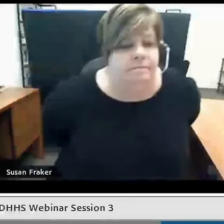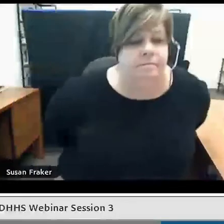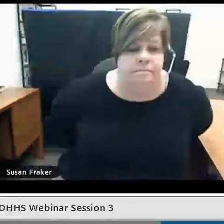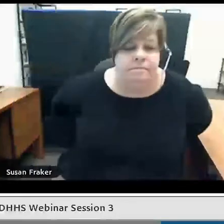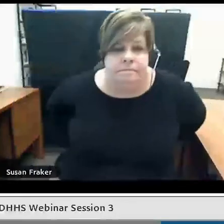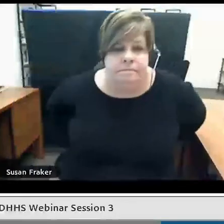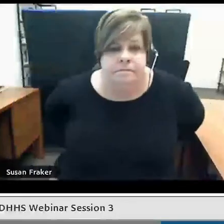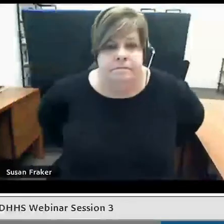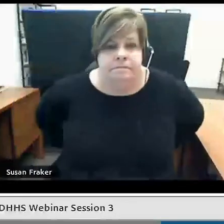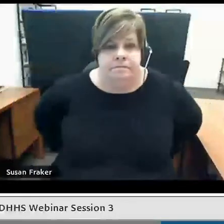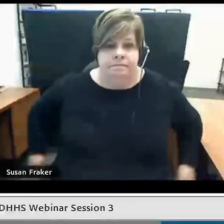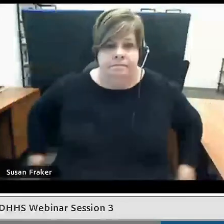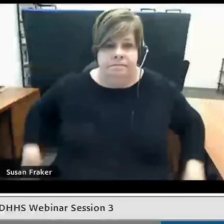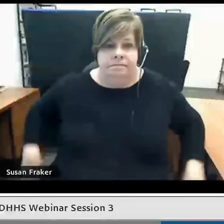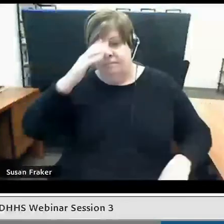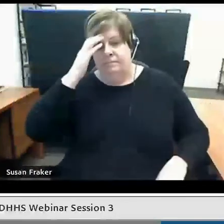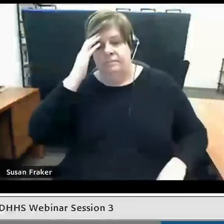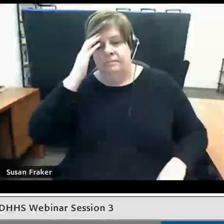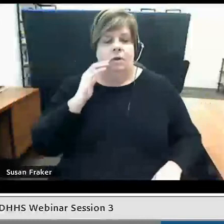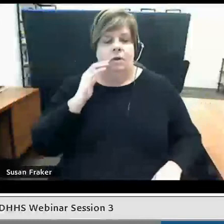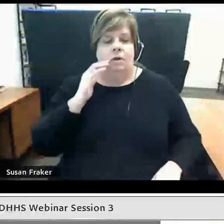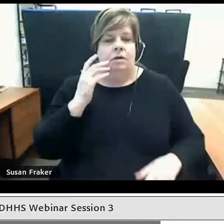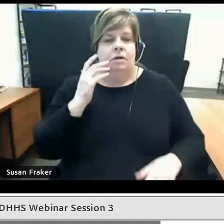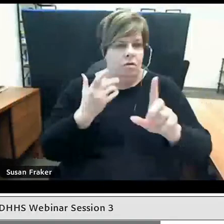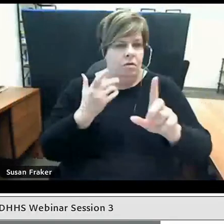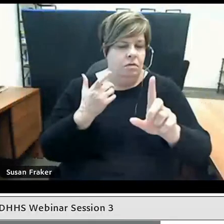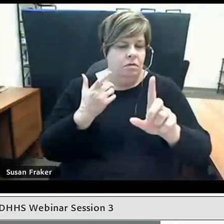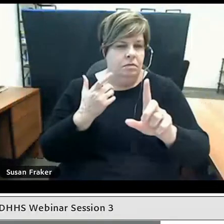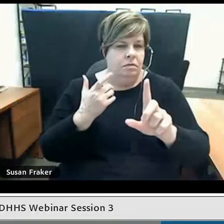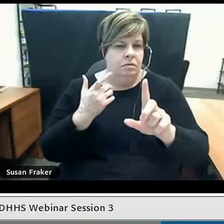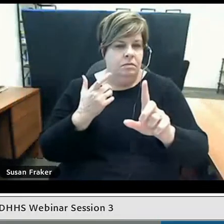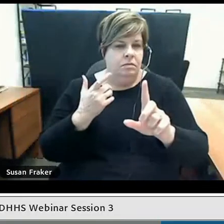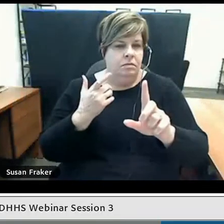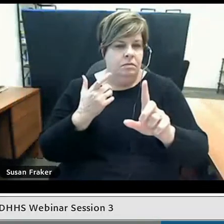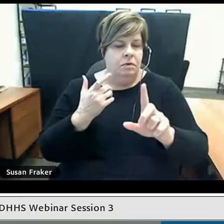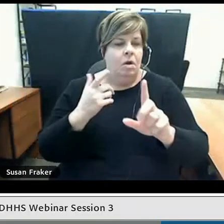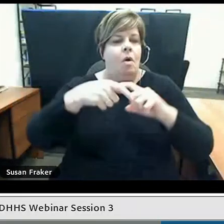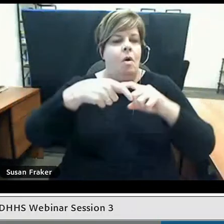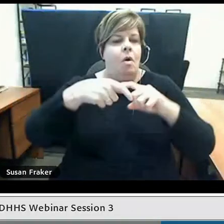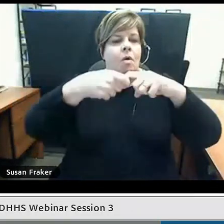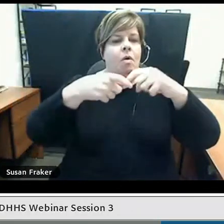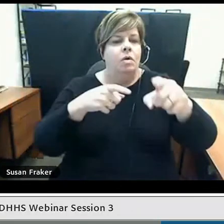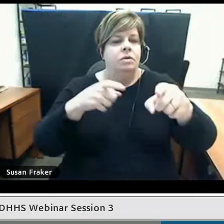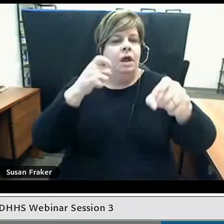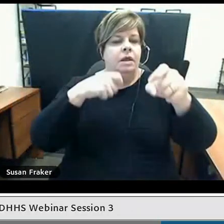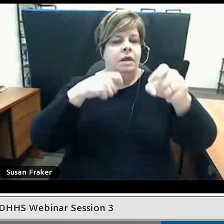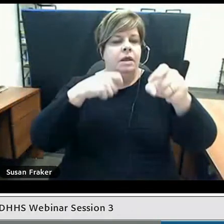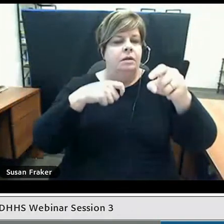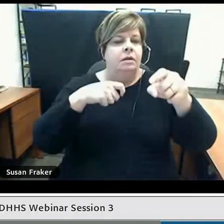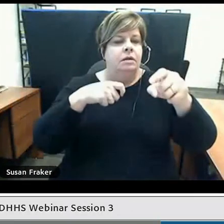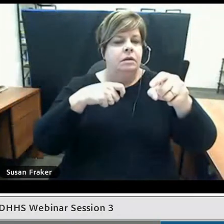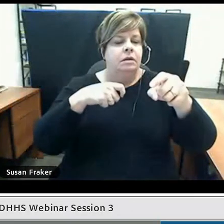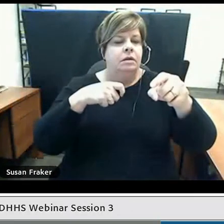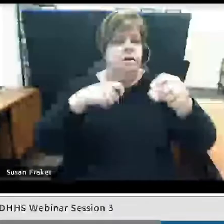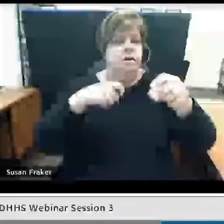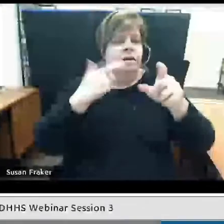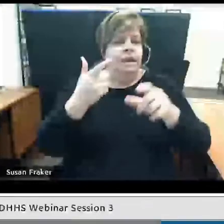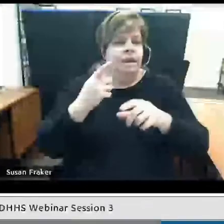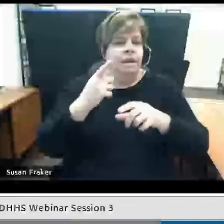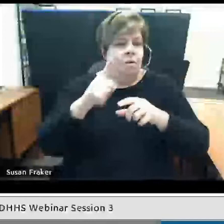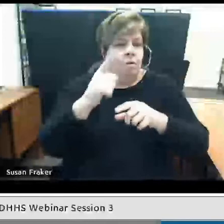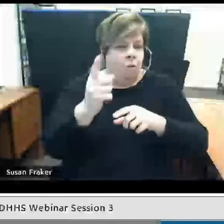Do you want me to go on to this, Michelle, or sure? If you could just you wanted to skip over this? If you could just give us 1 to